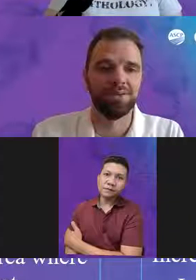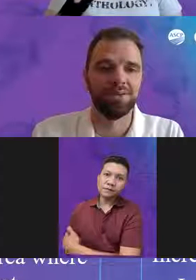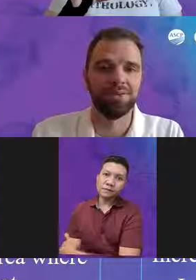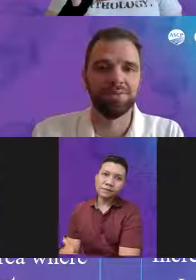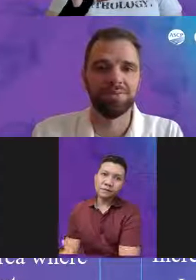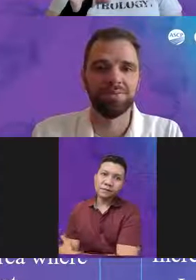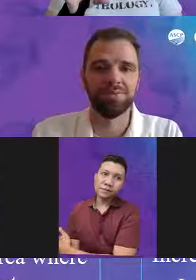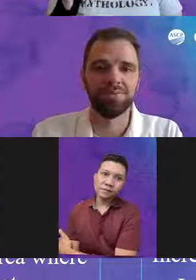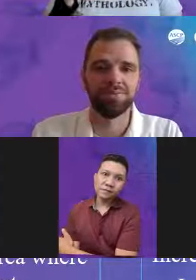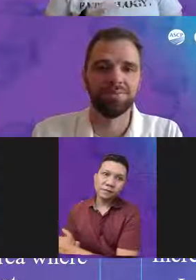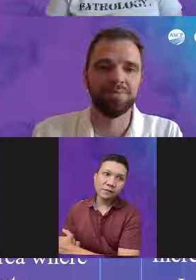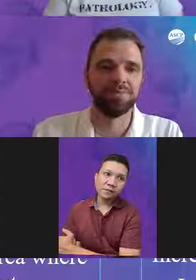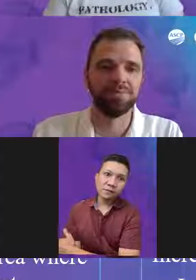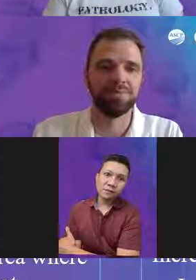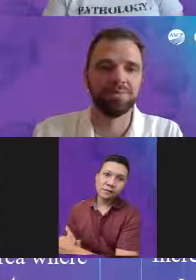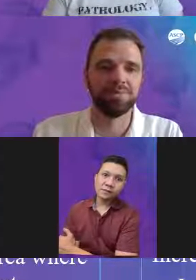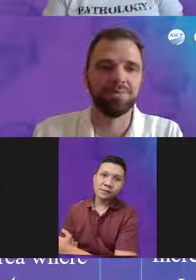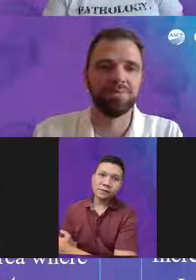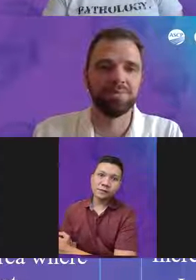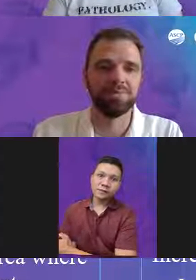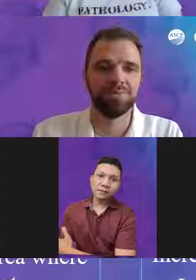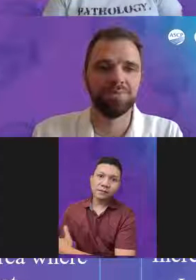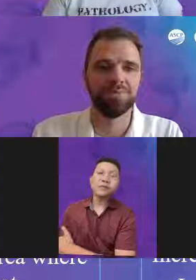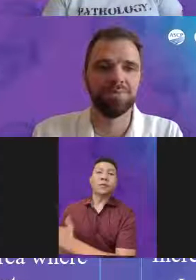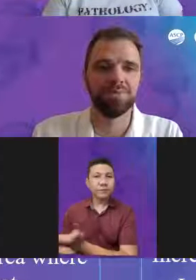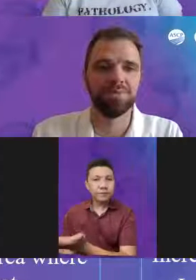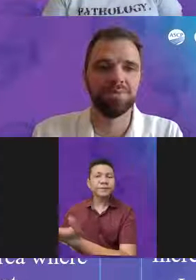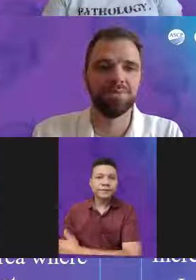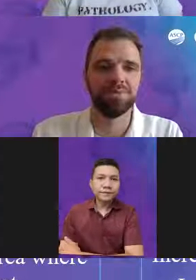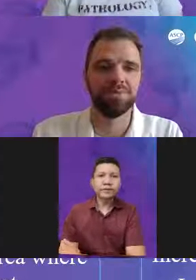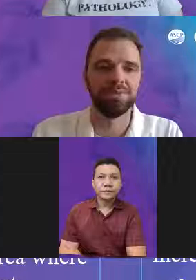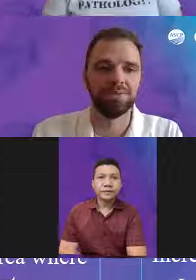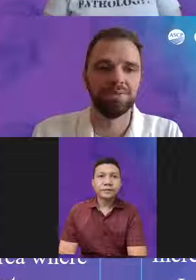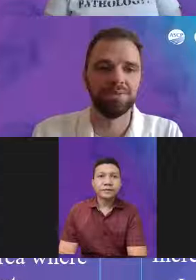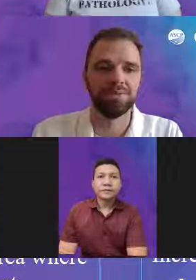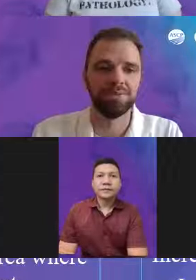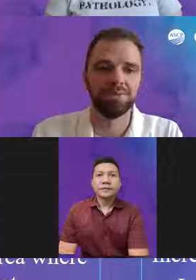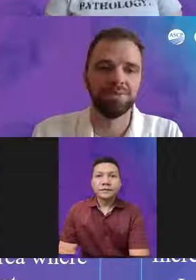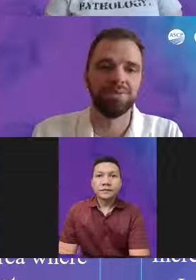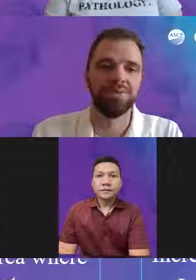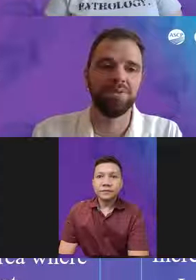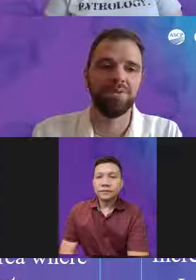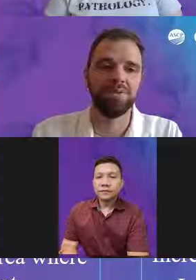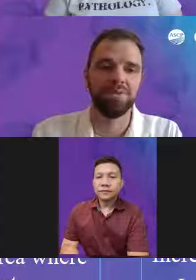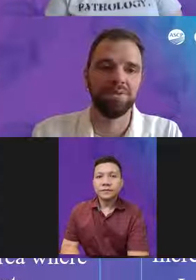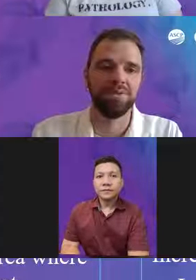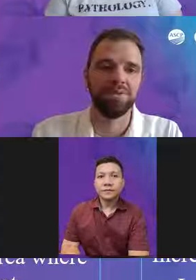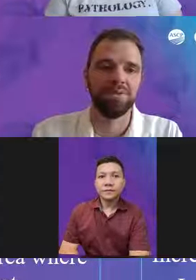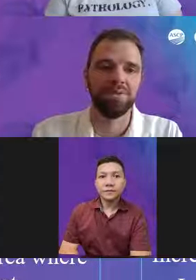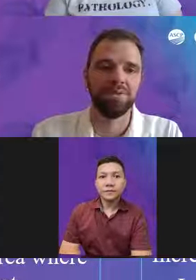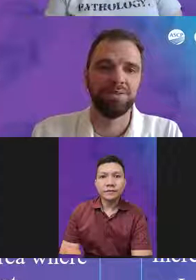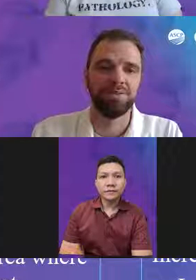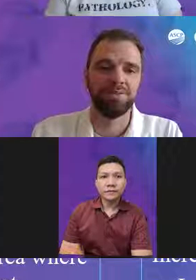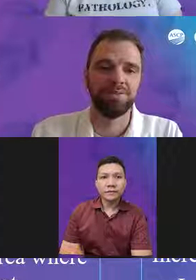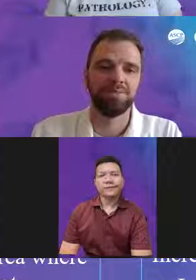into the idea that there has been legislation that has been proposed about allowing people who are